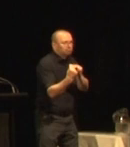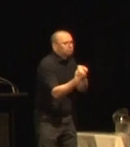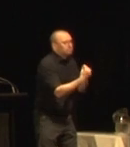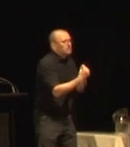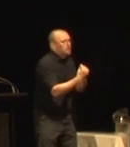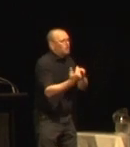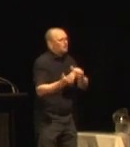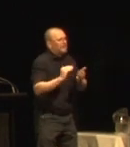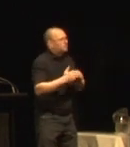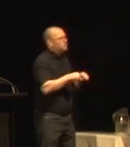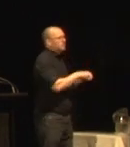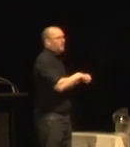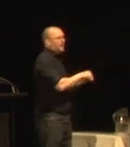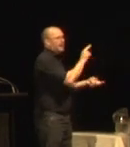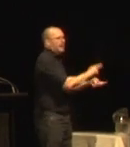like this picture.